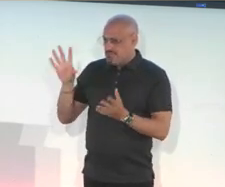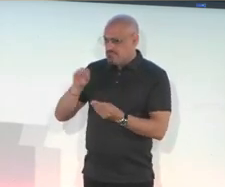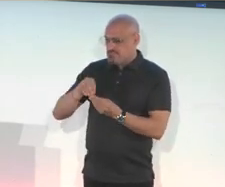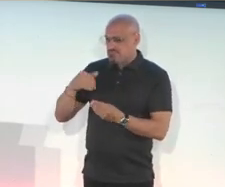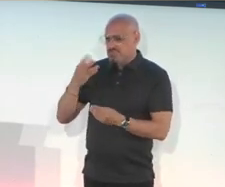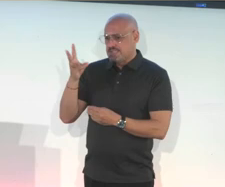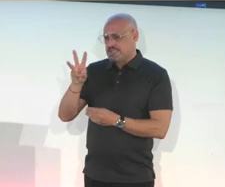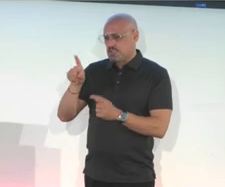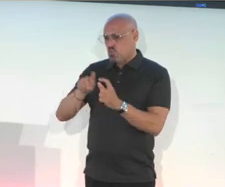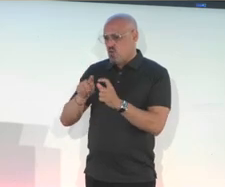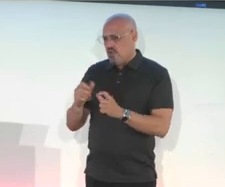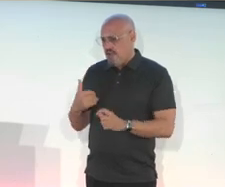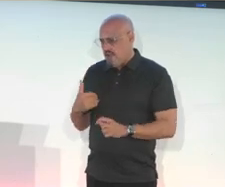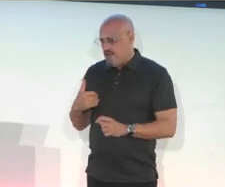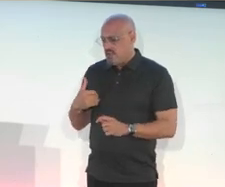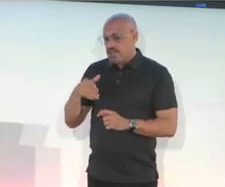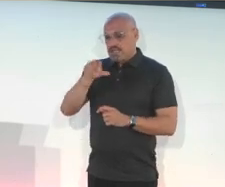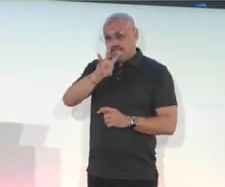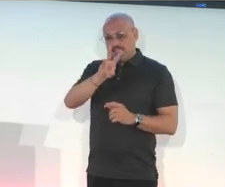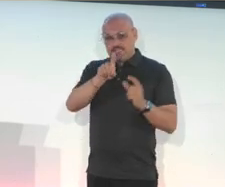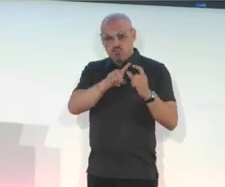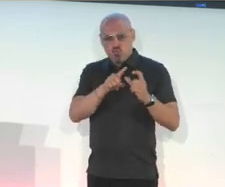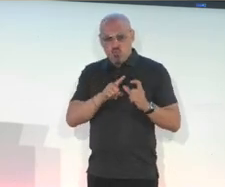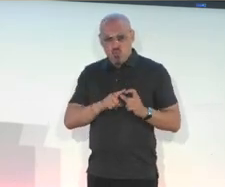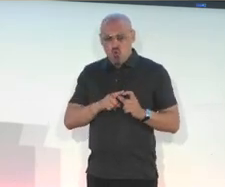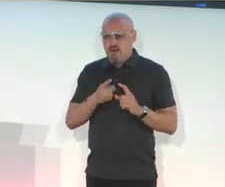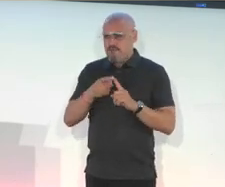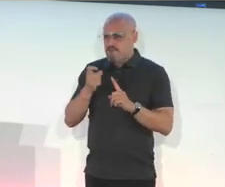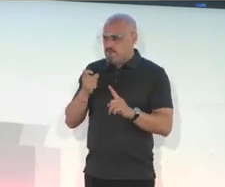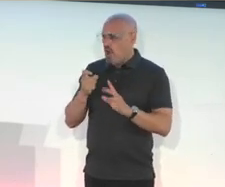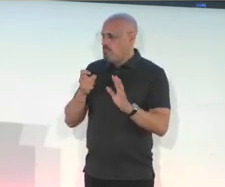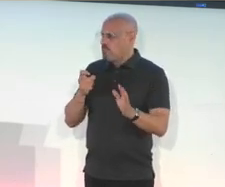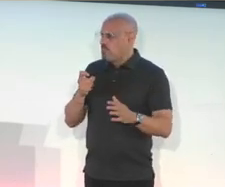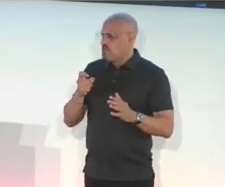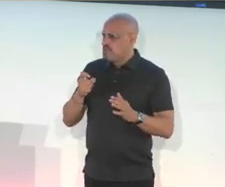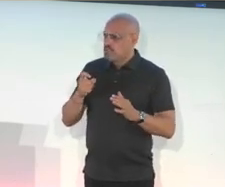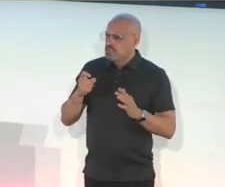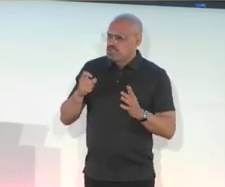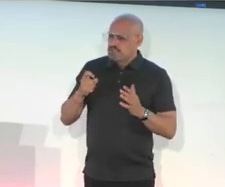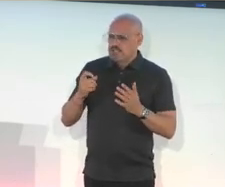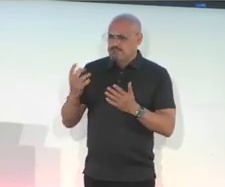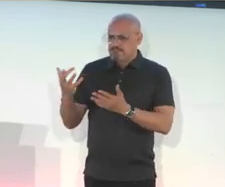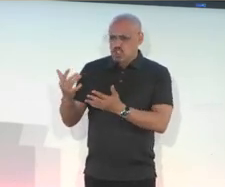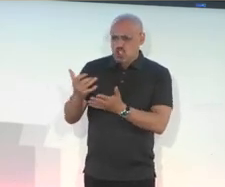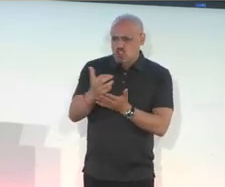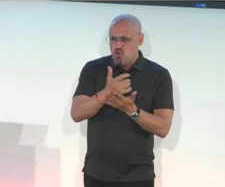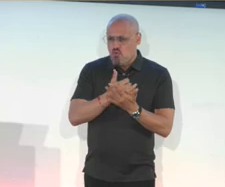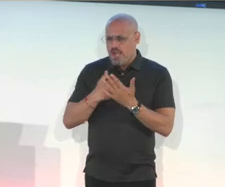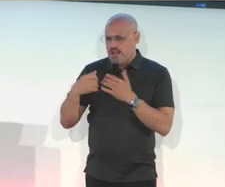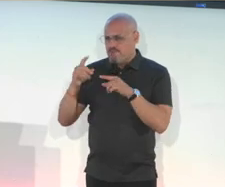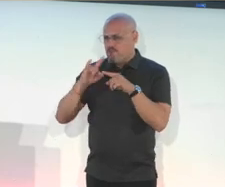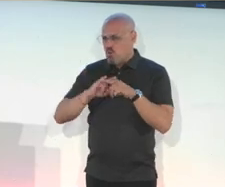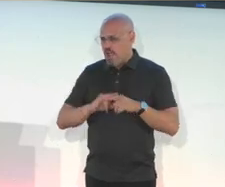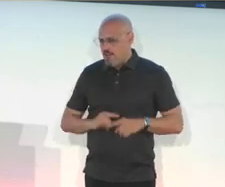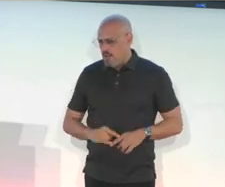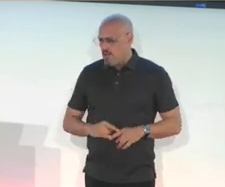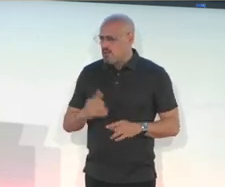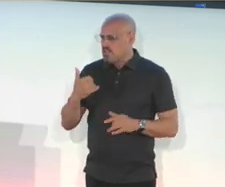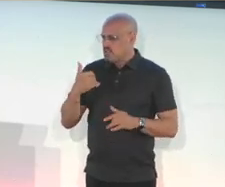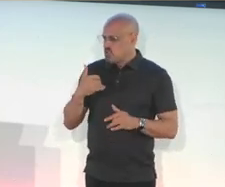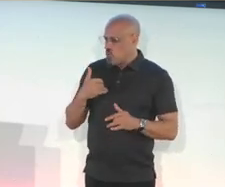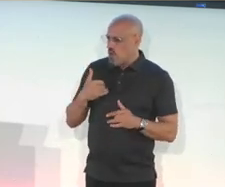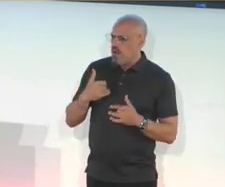words, and these six words come from a curated vocabulary. So they have like